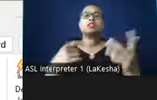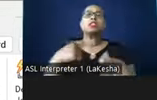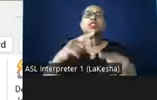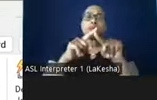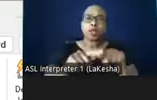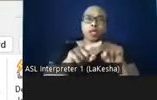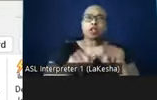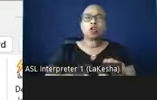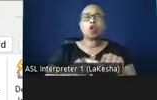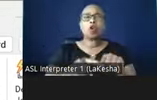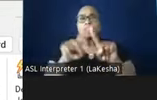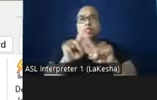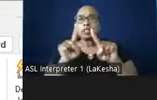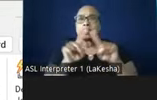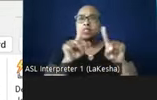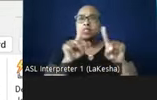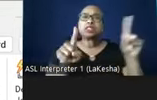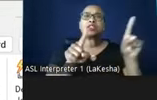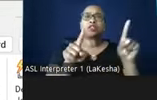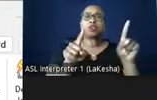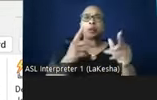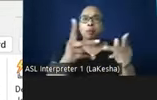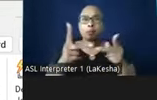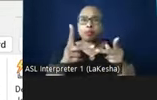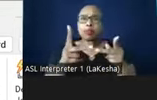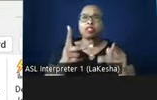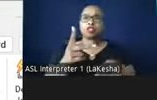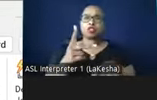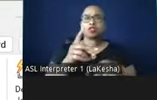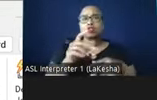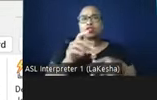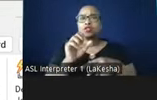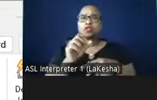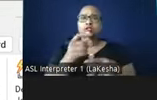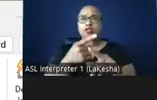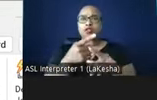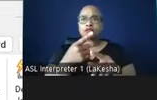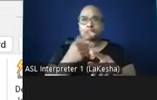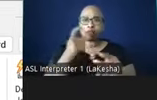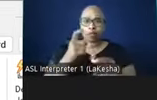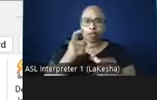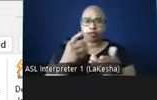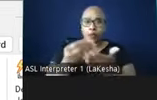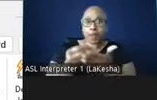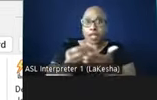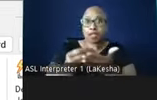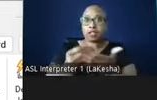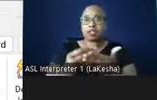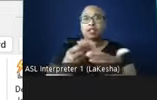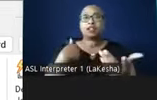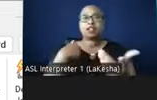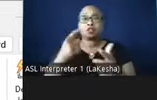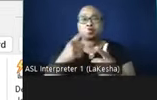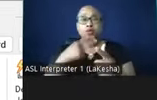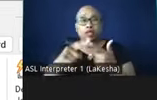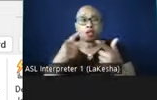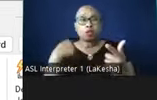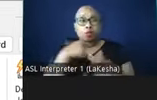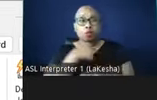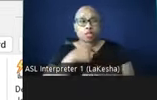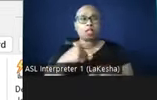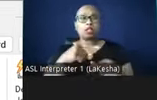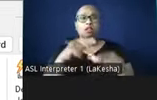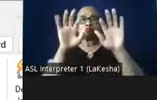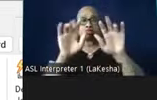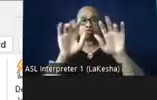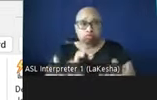source rules and guidelines. And so we were able to essentially data mine that database and look for projects that also